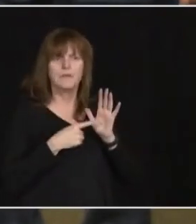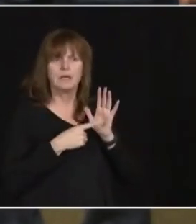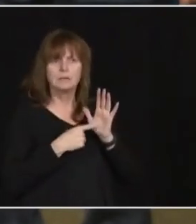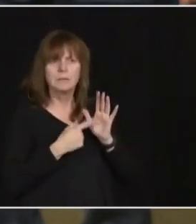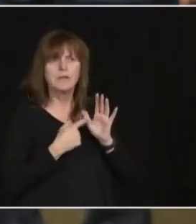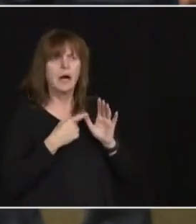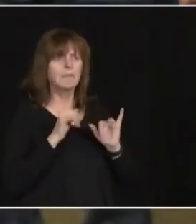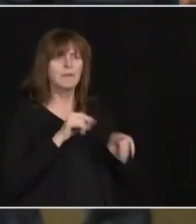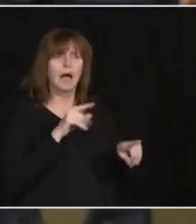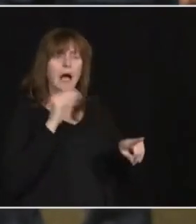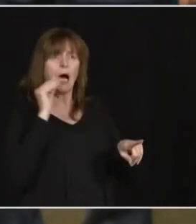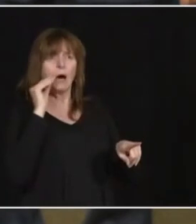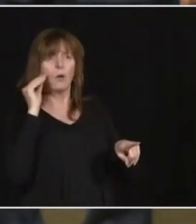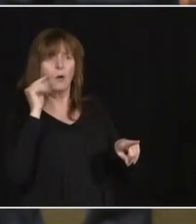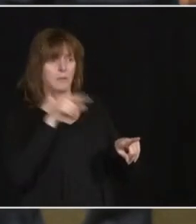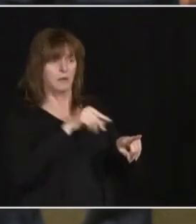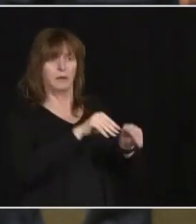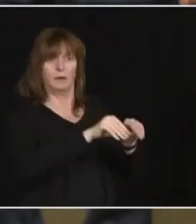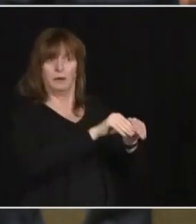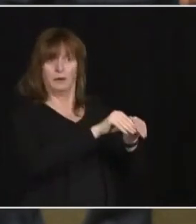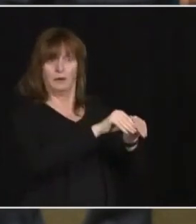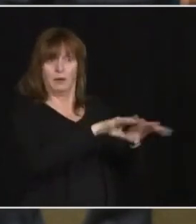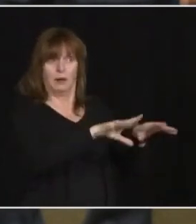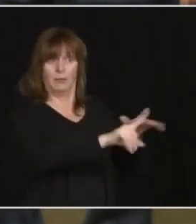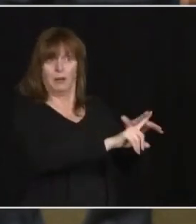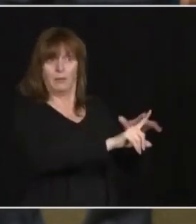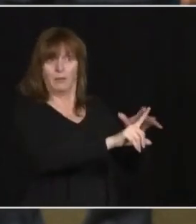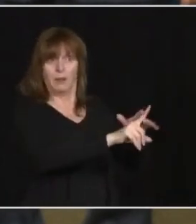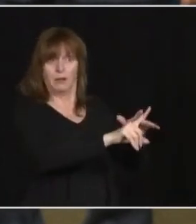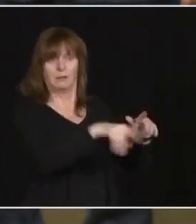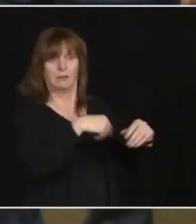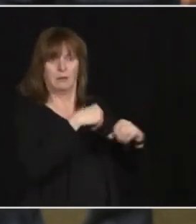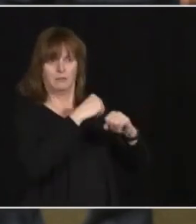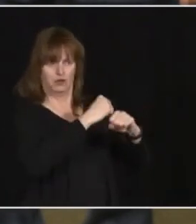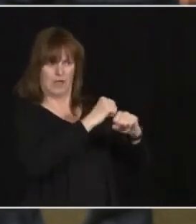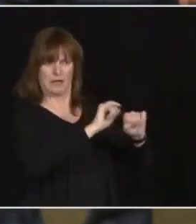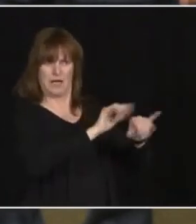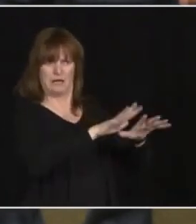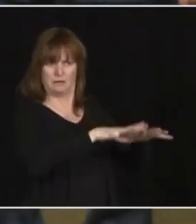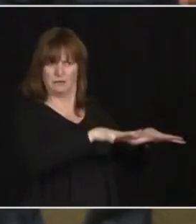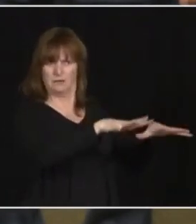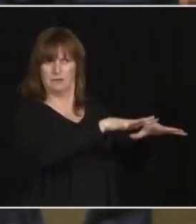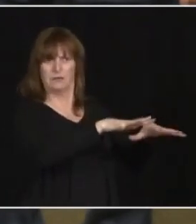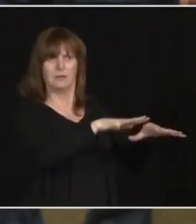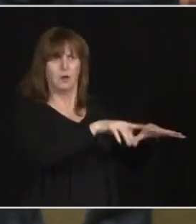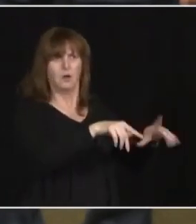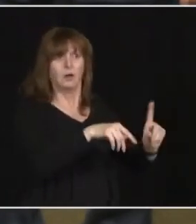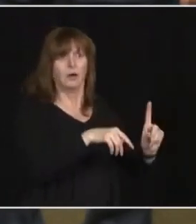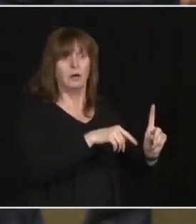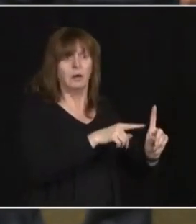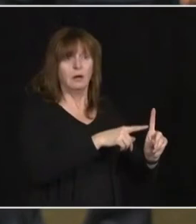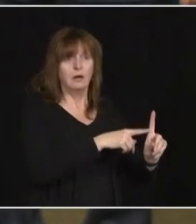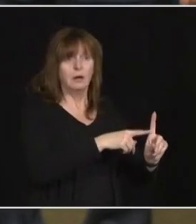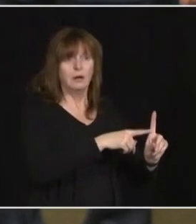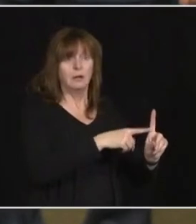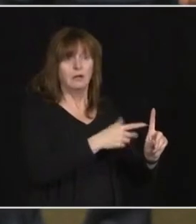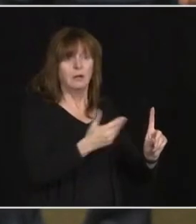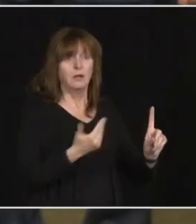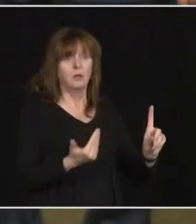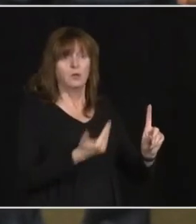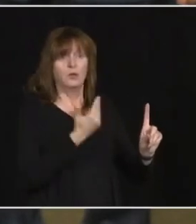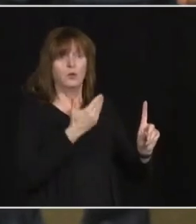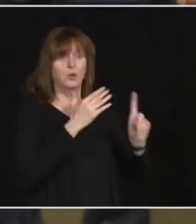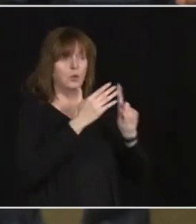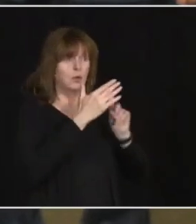a priority population that we need to protect. We want to make sure that we don't create any more new admissions because